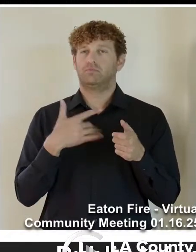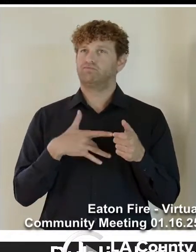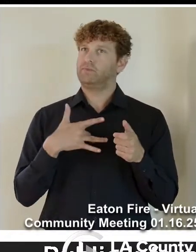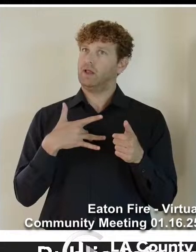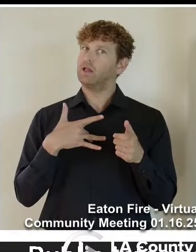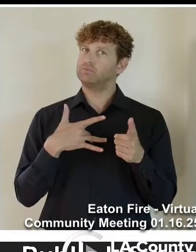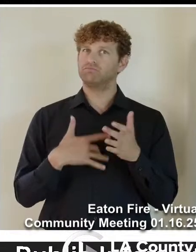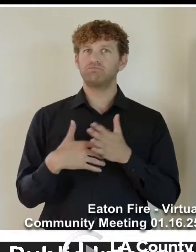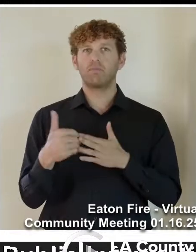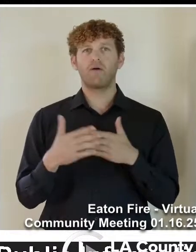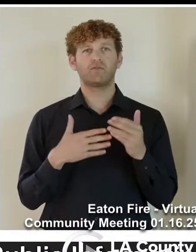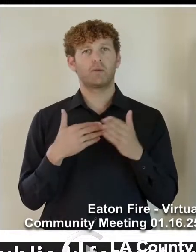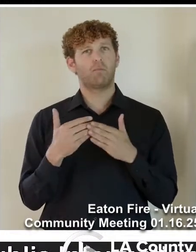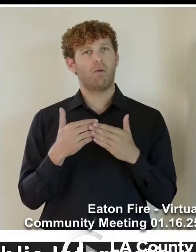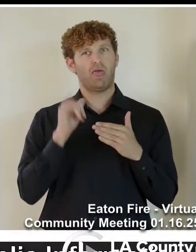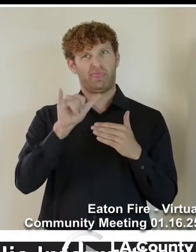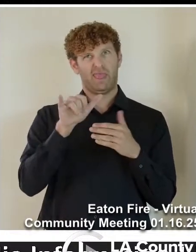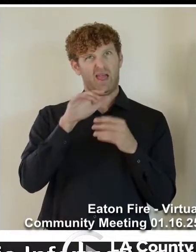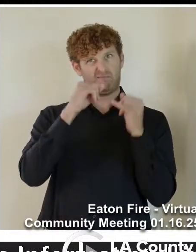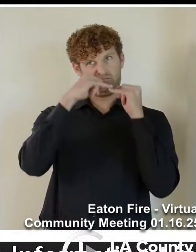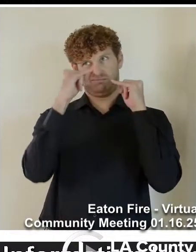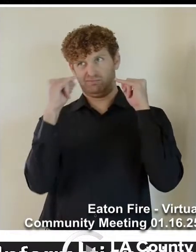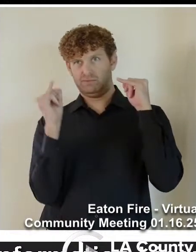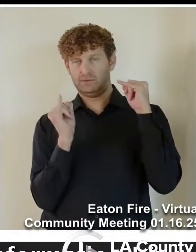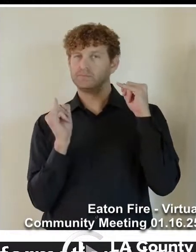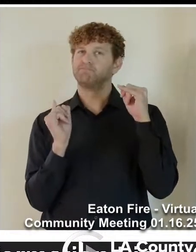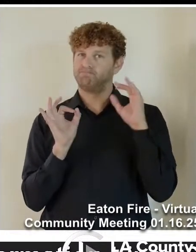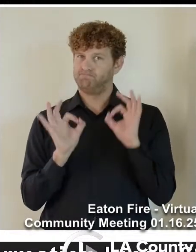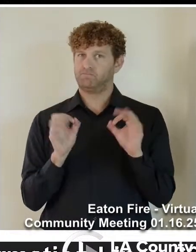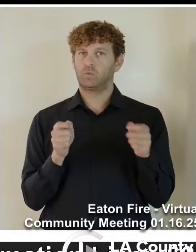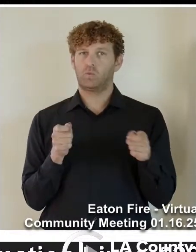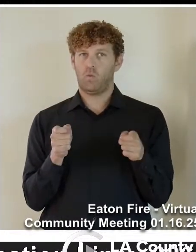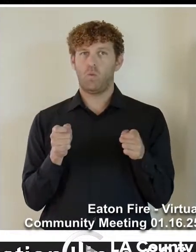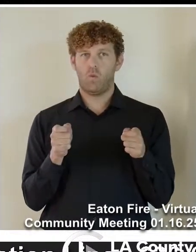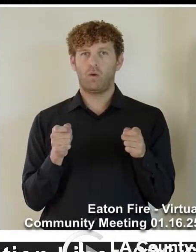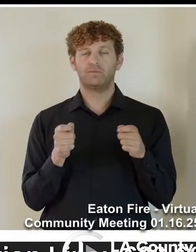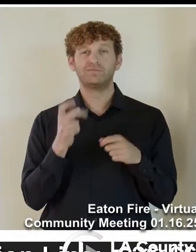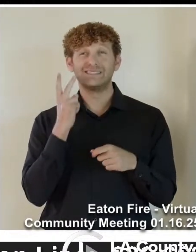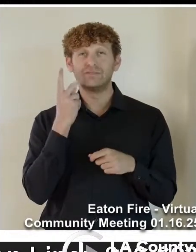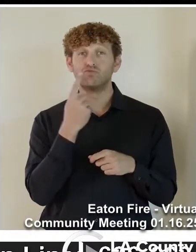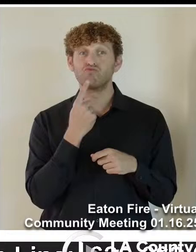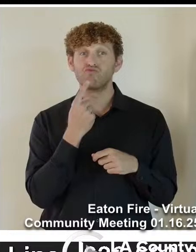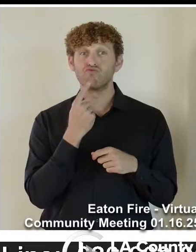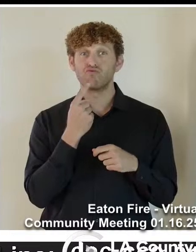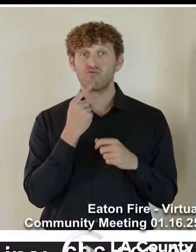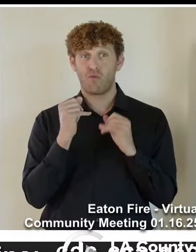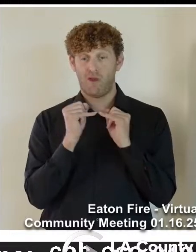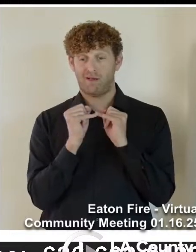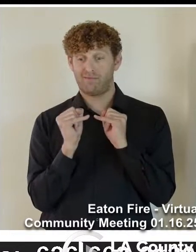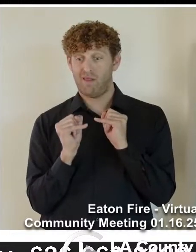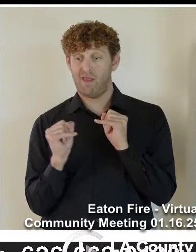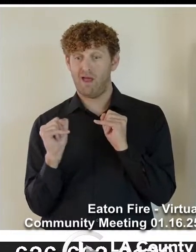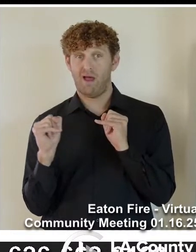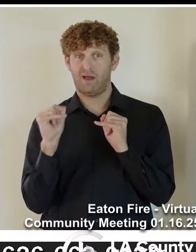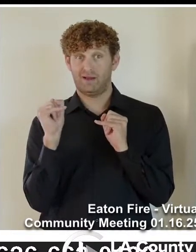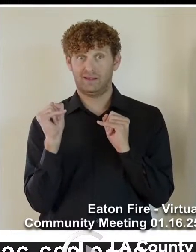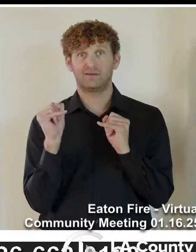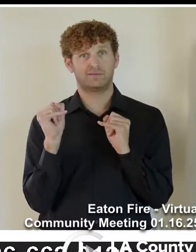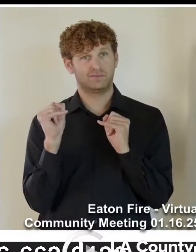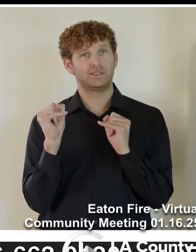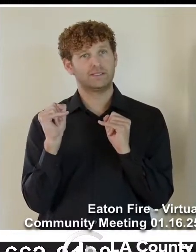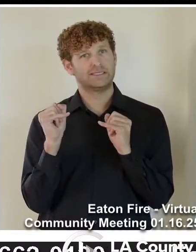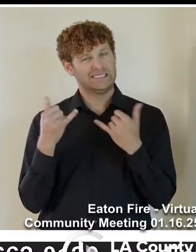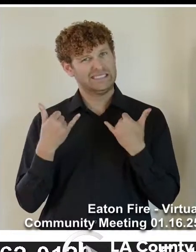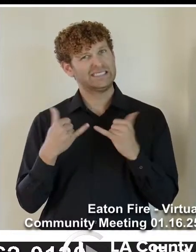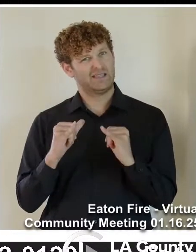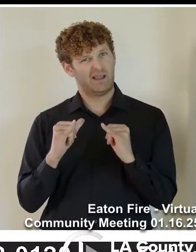edge of the fire contained. The red spots on here is still some open line that we're working on to get crews in. Some of that country is very